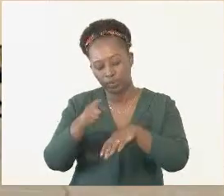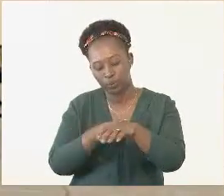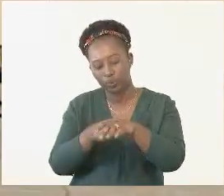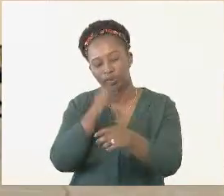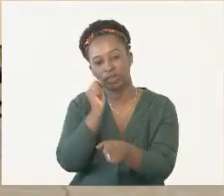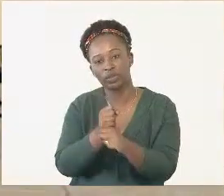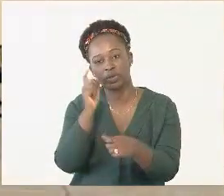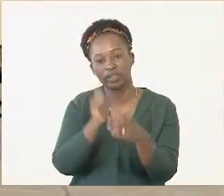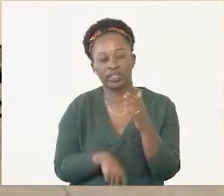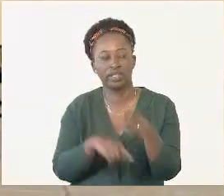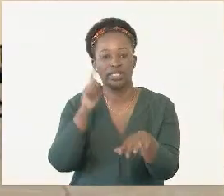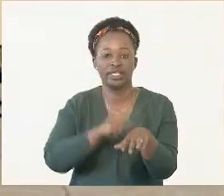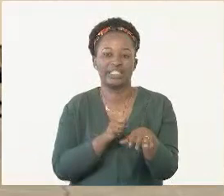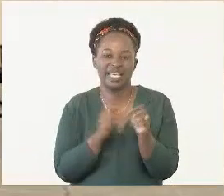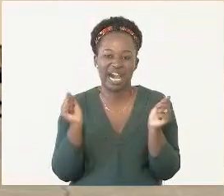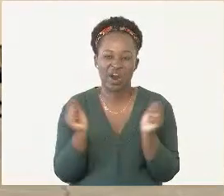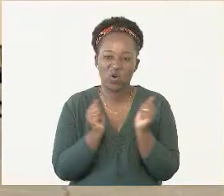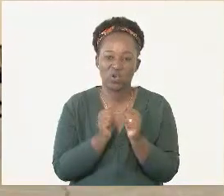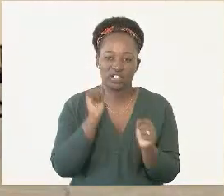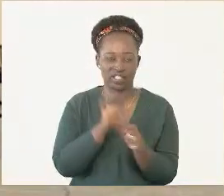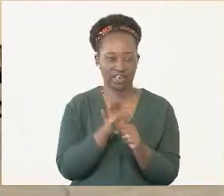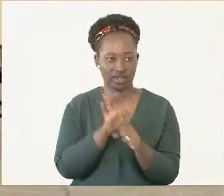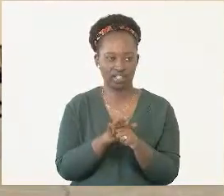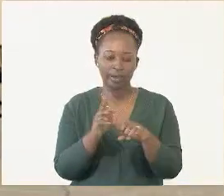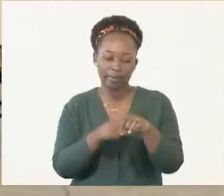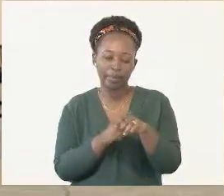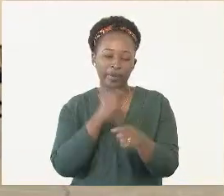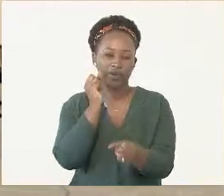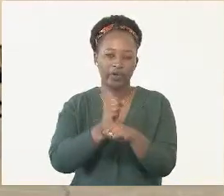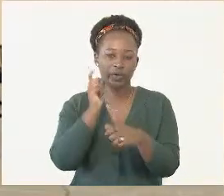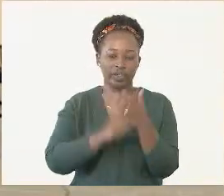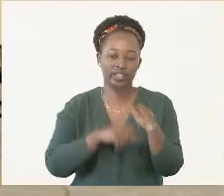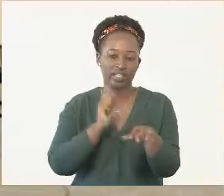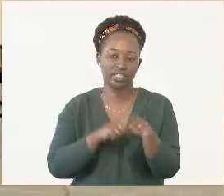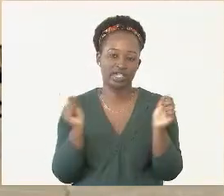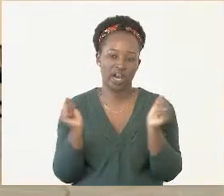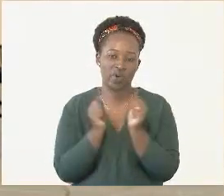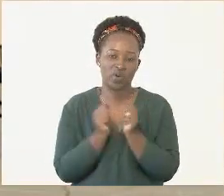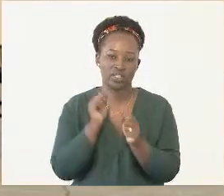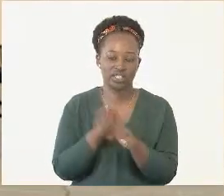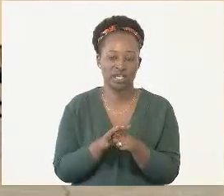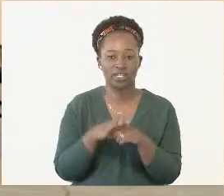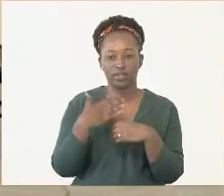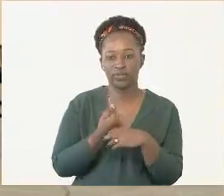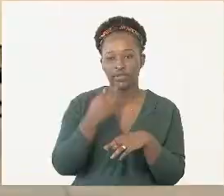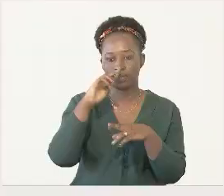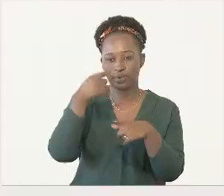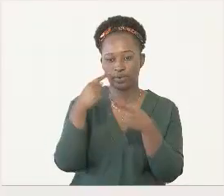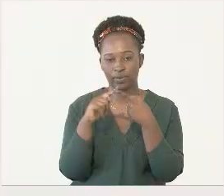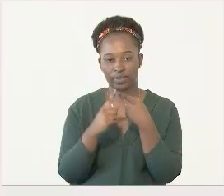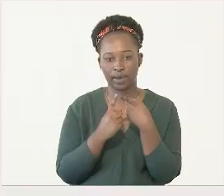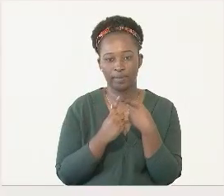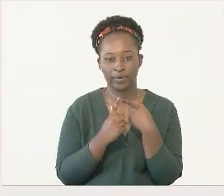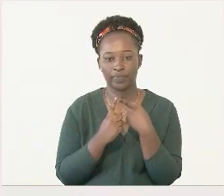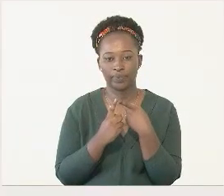on coldness? How does the skin react on coldness? We have a number of objective questions. Number 1 is